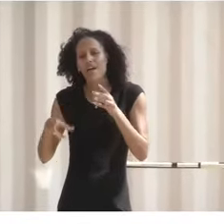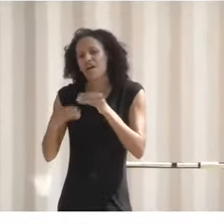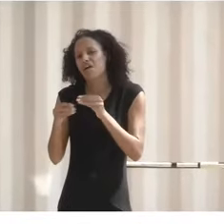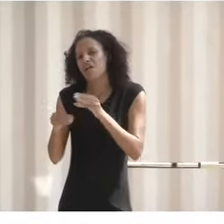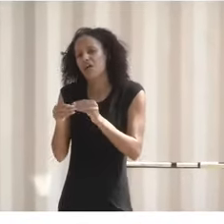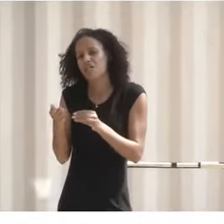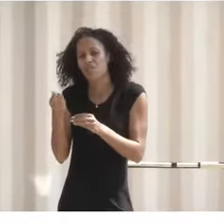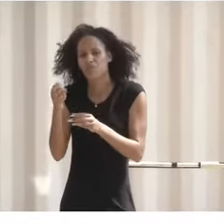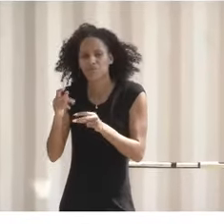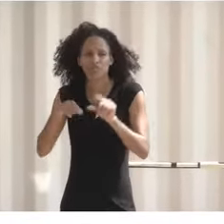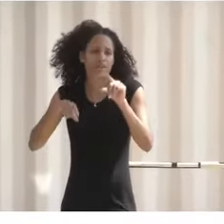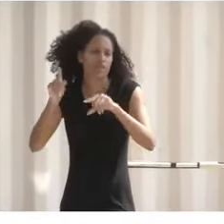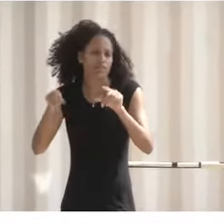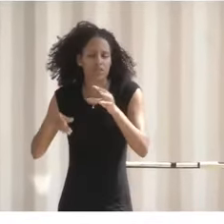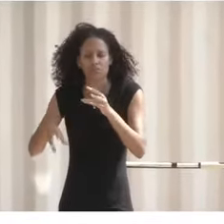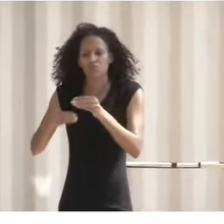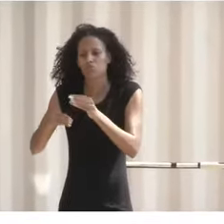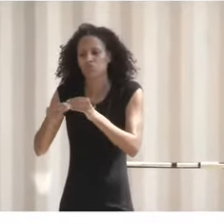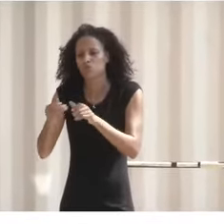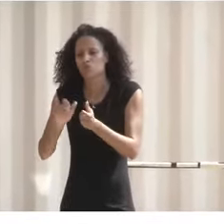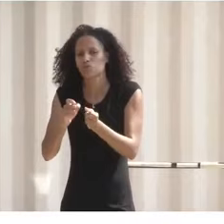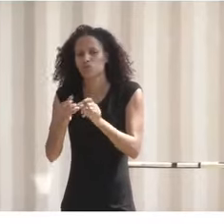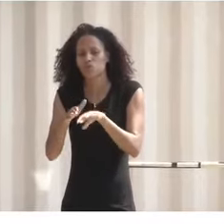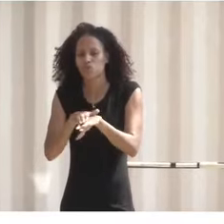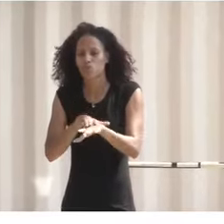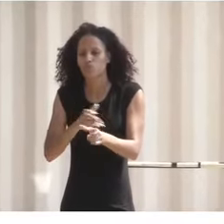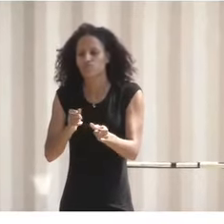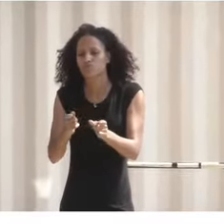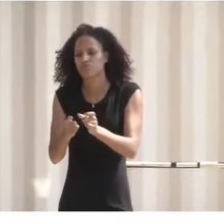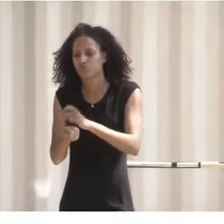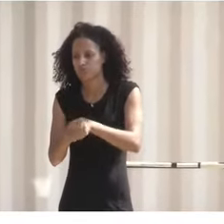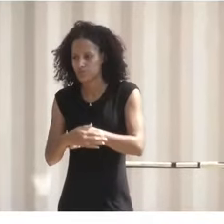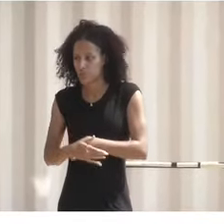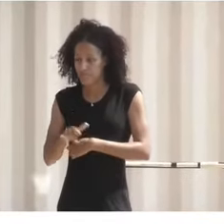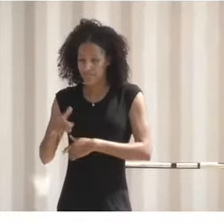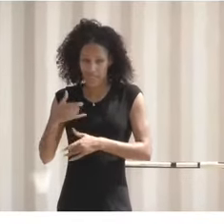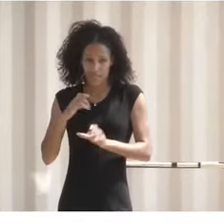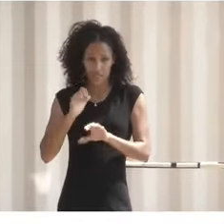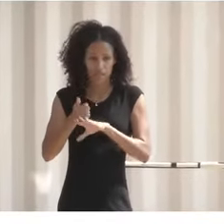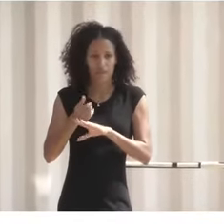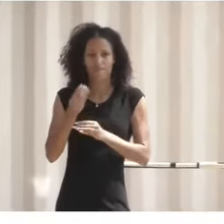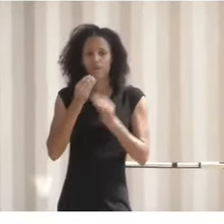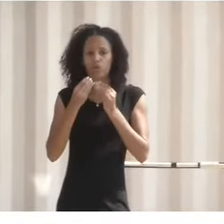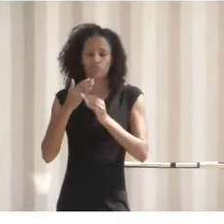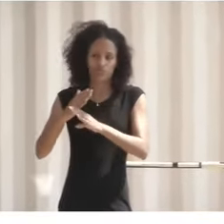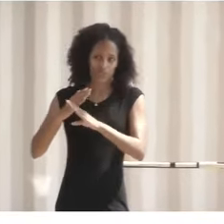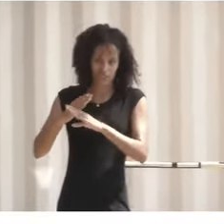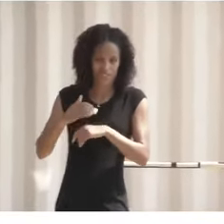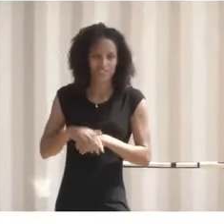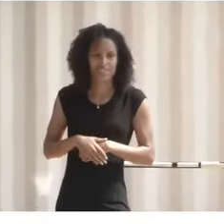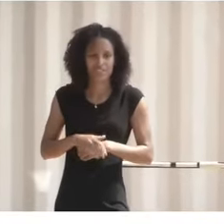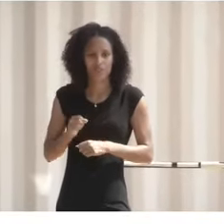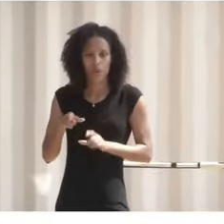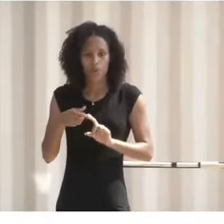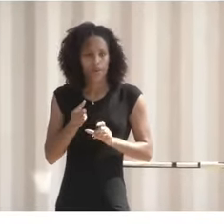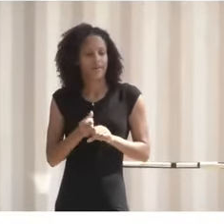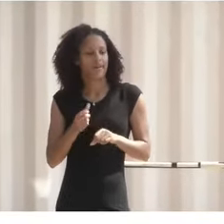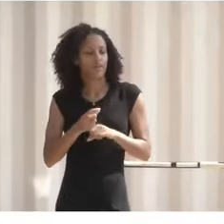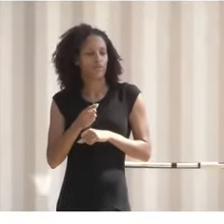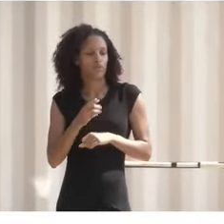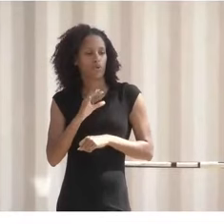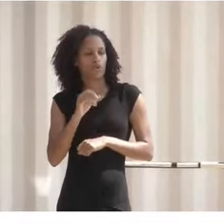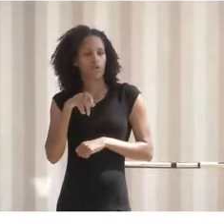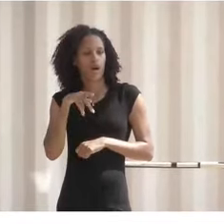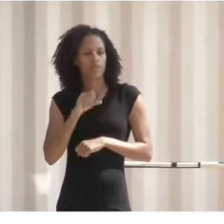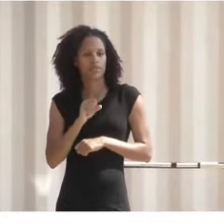accustomed to, but let's slowly begin to transition something new. That creates food security, because when annual crops fail, because they're